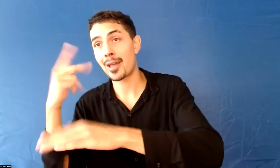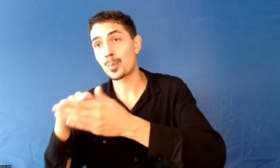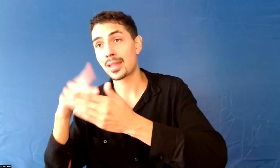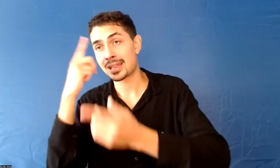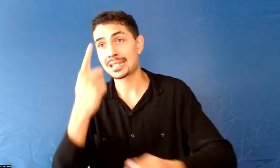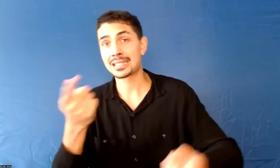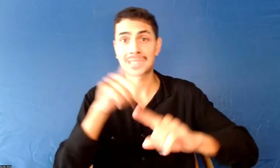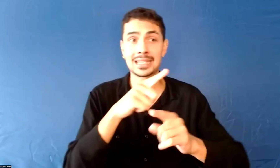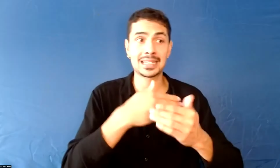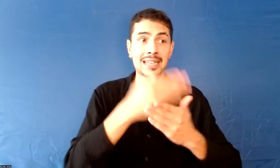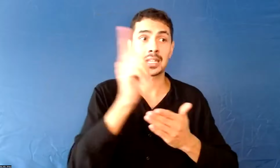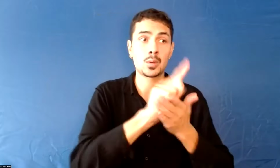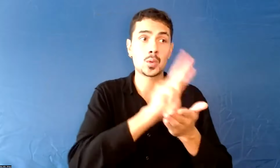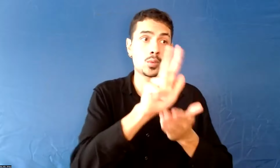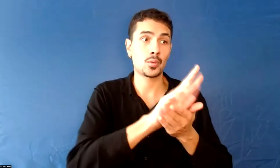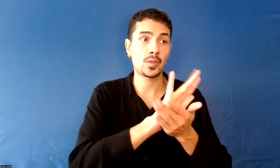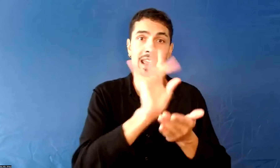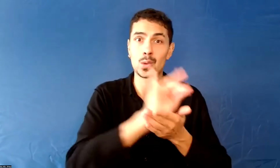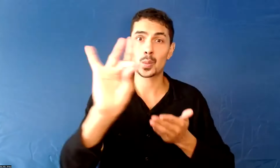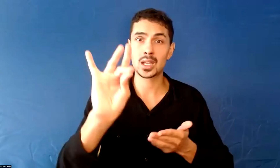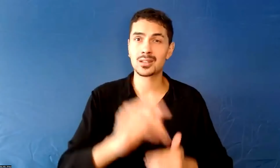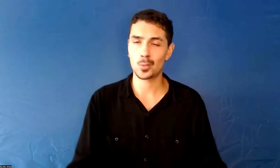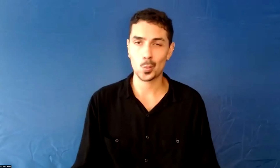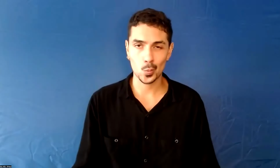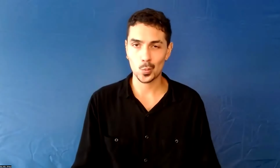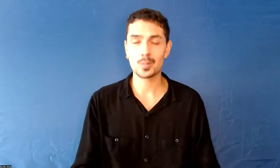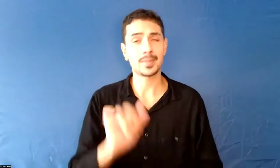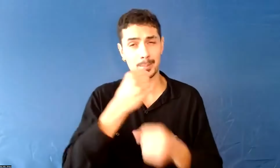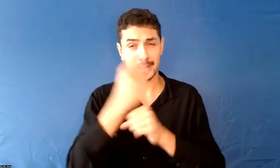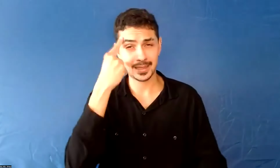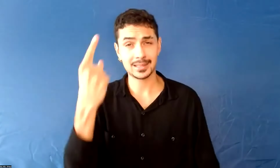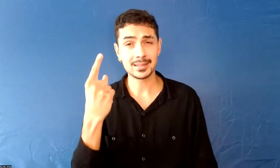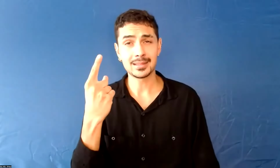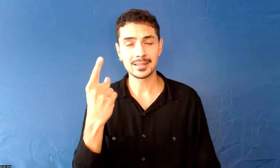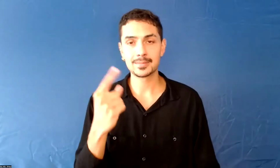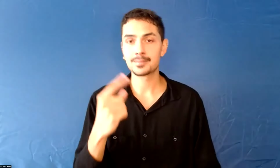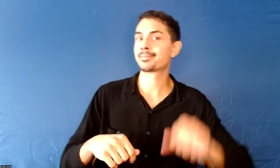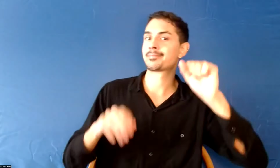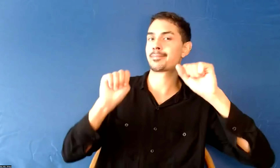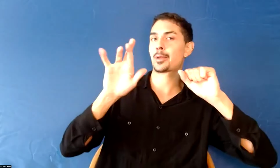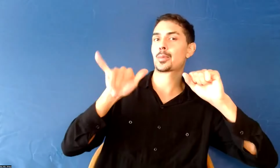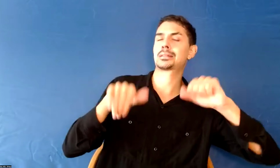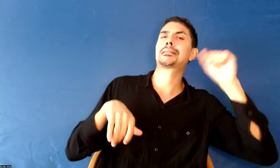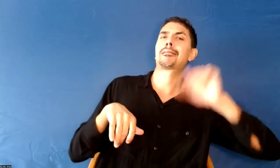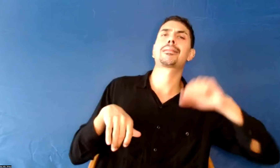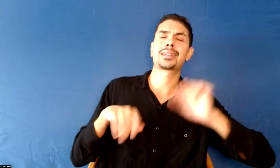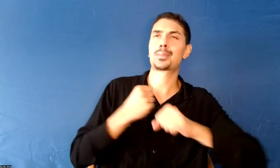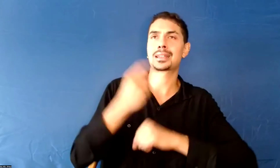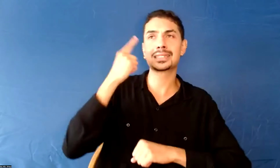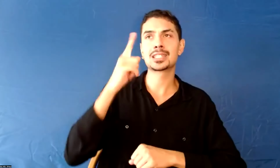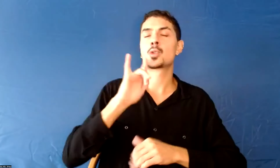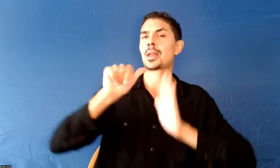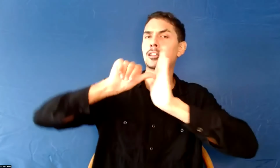8 weeks. Mary, does that make sense? It does make sense. I think it just really